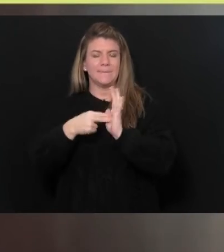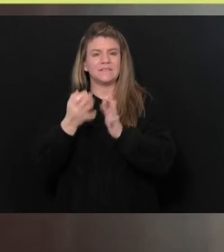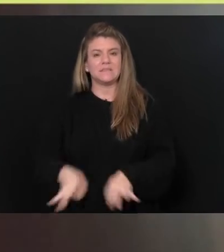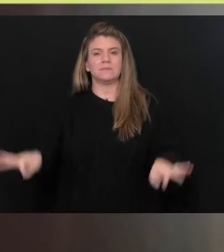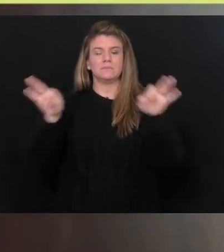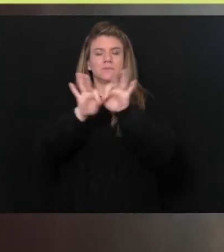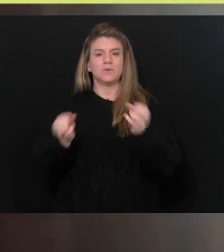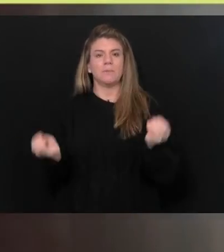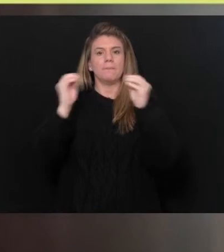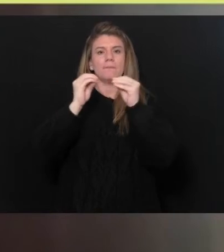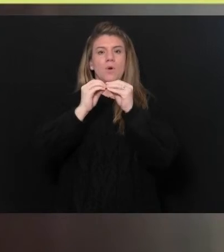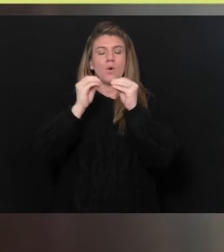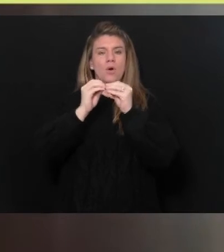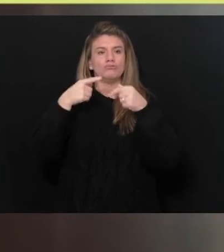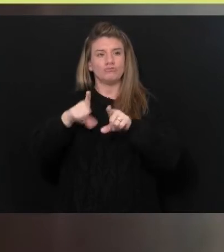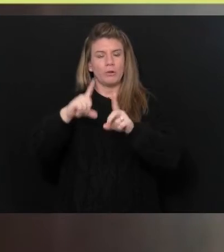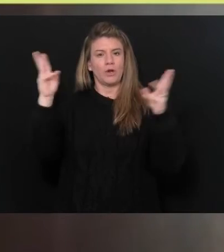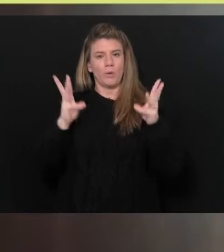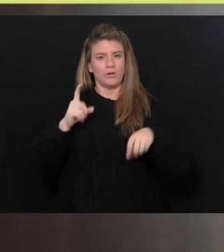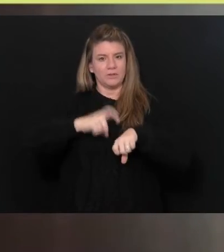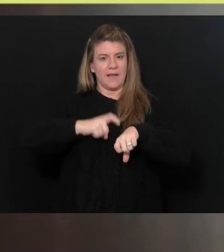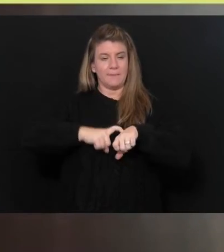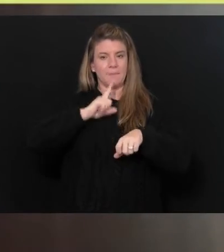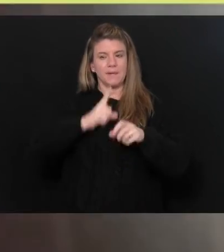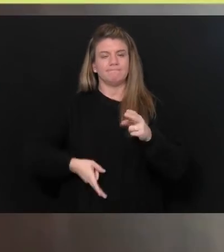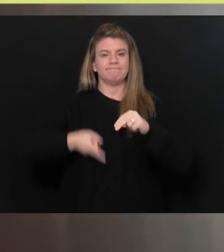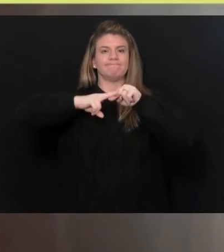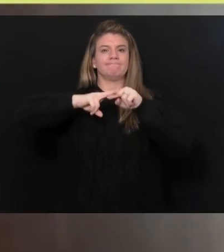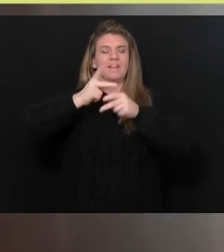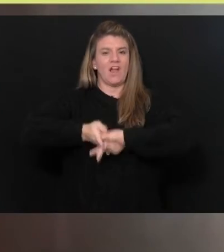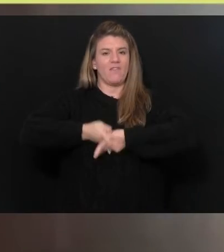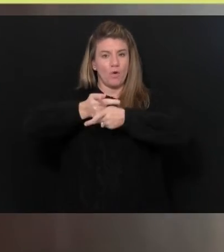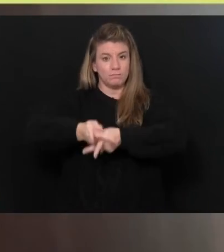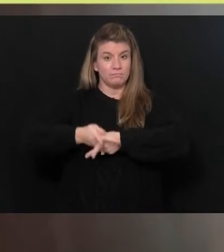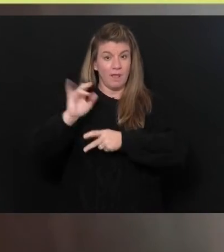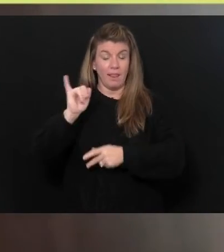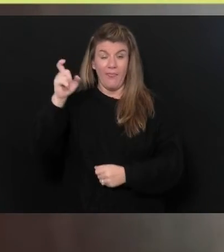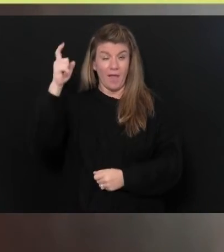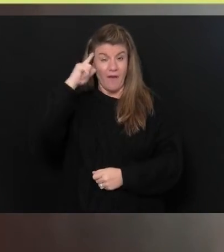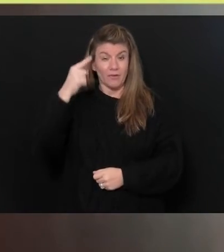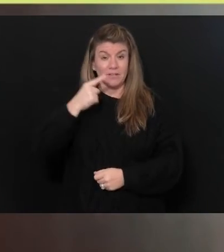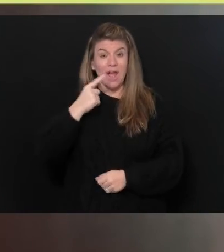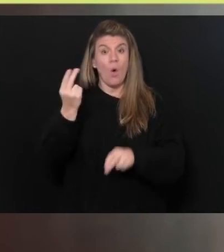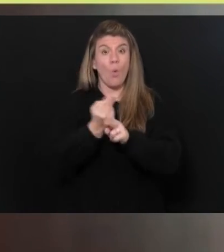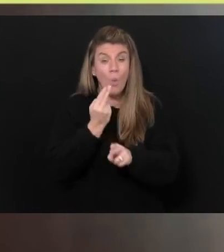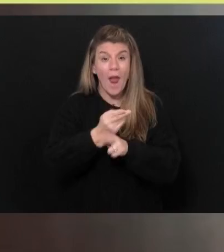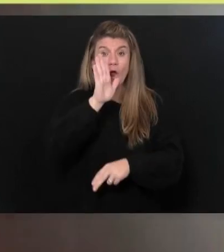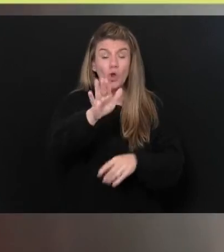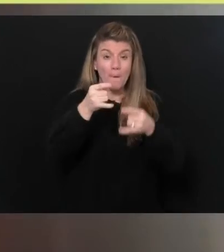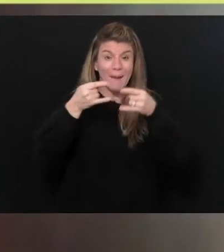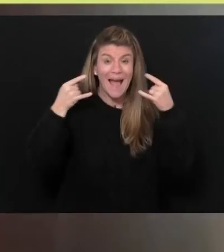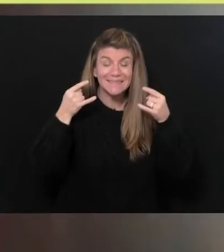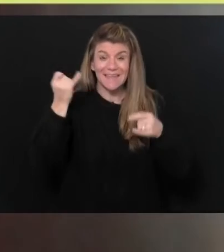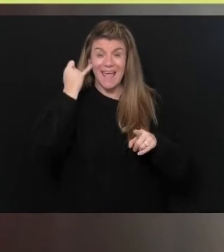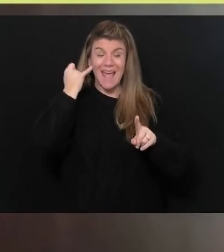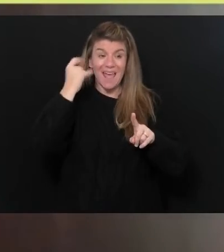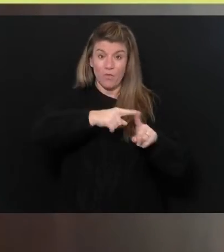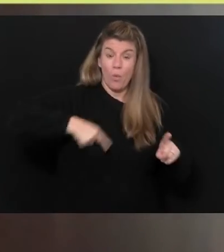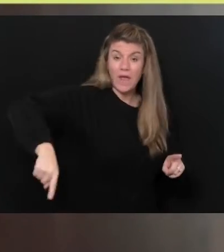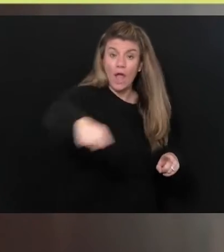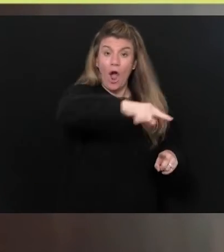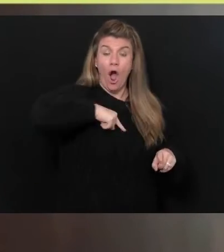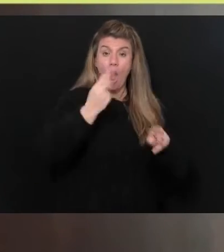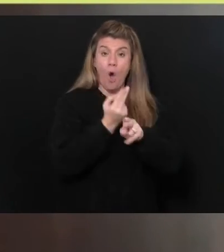months where people are inside to be extra careful. And as the governor said, wear your mask. If everybody wears a mask, we